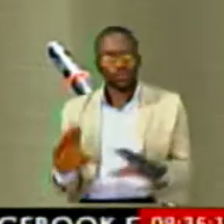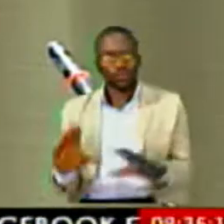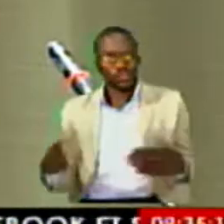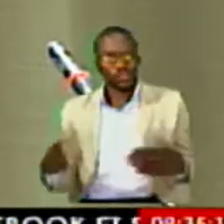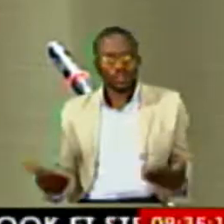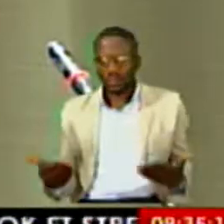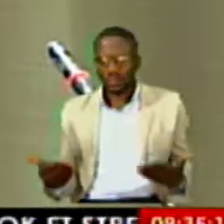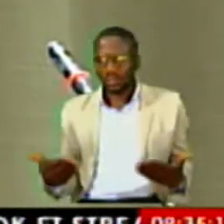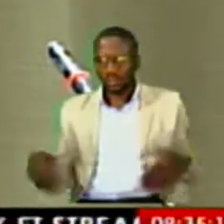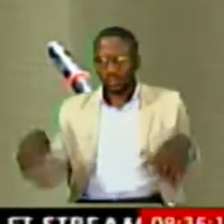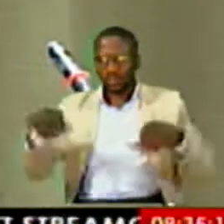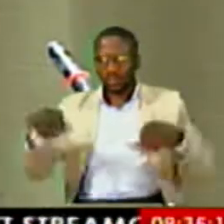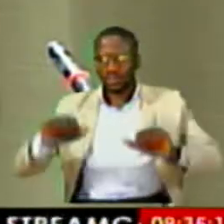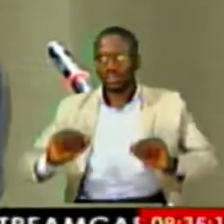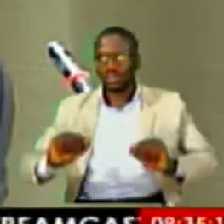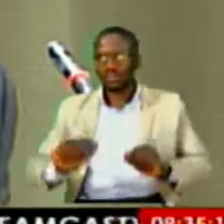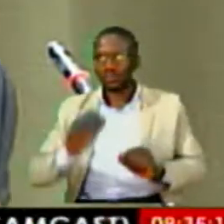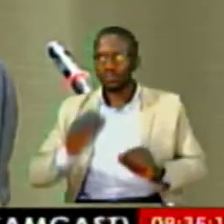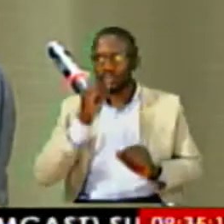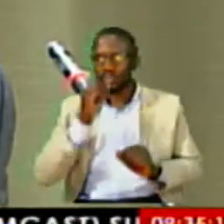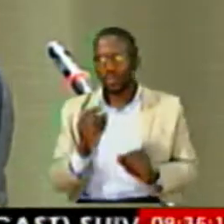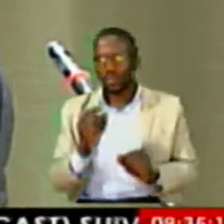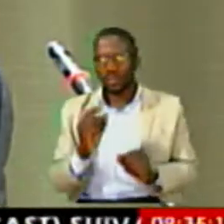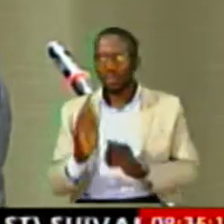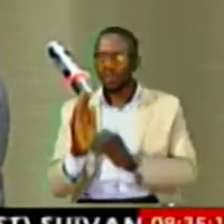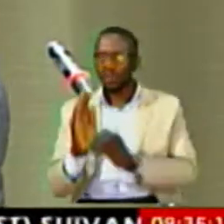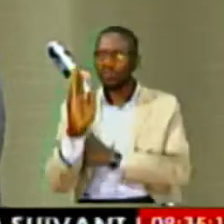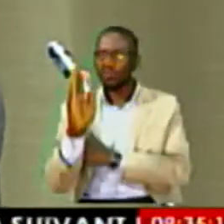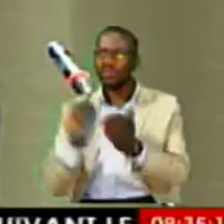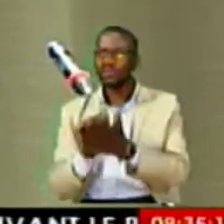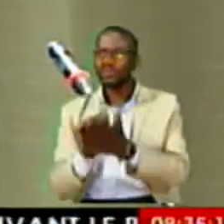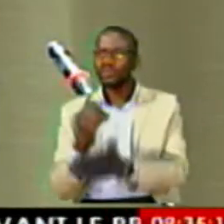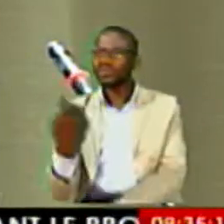tous dire Dieu est un? Can we all say God is one?